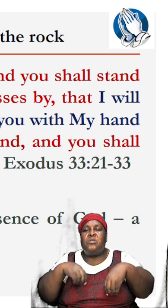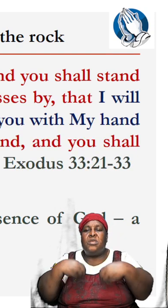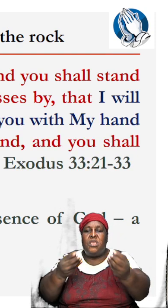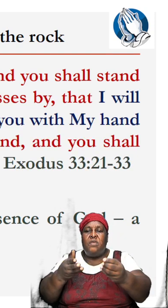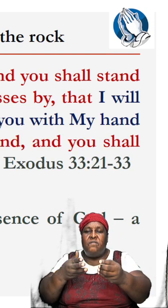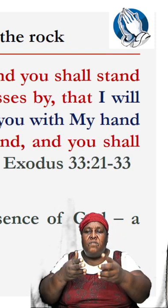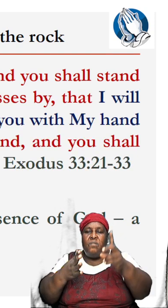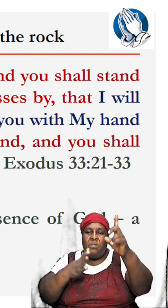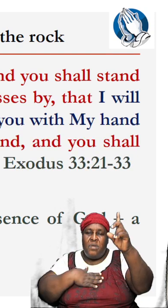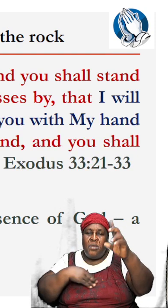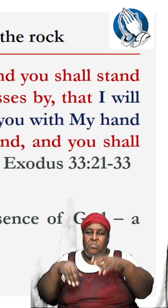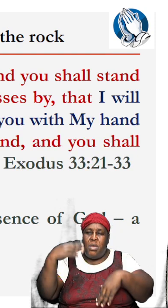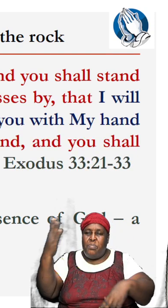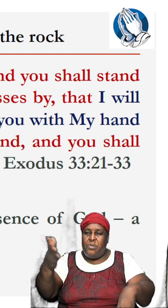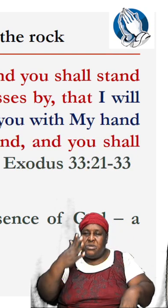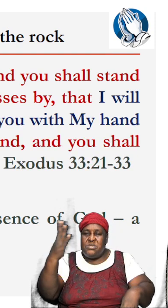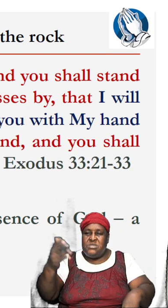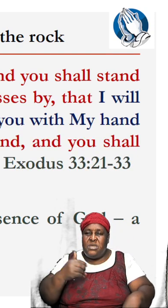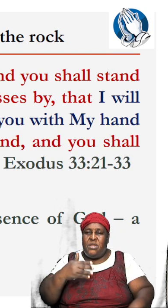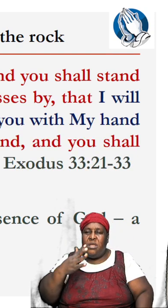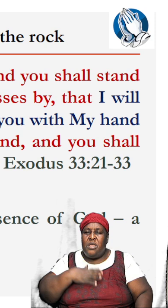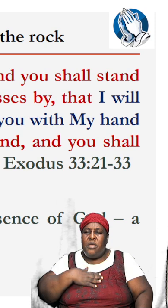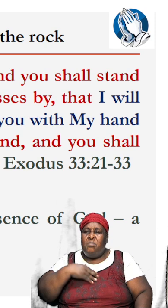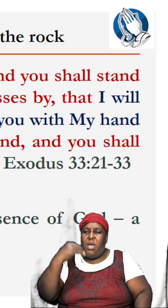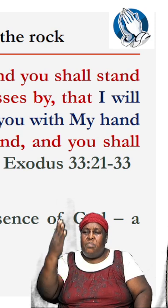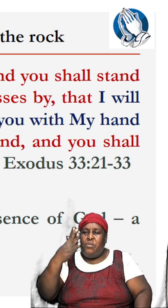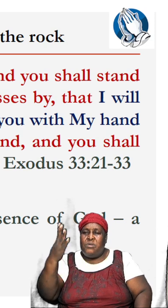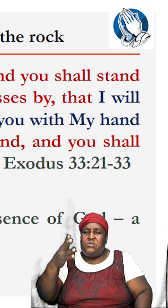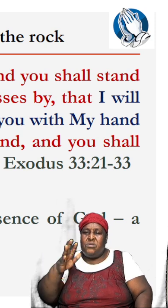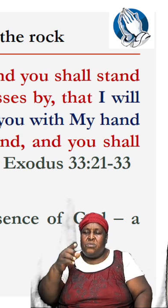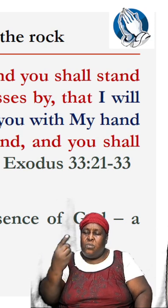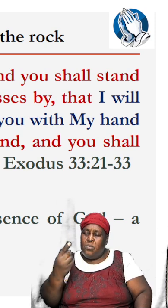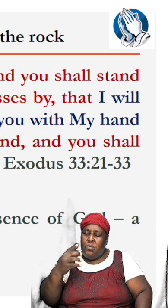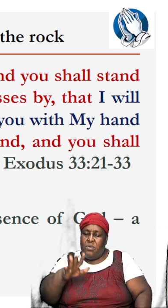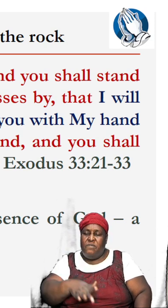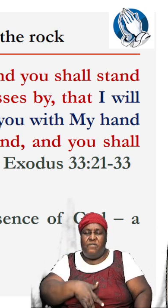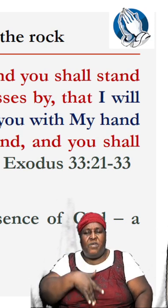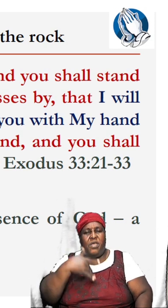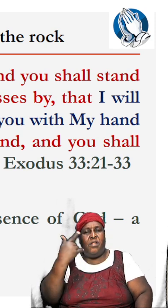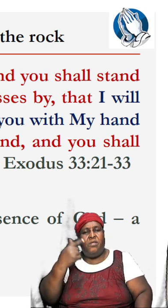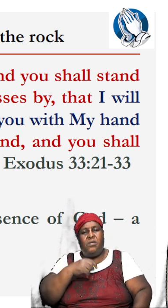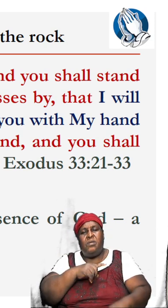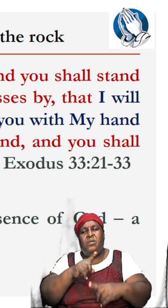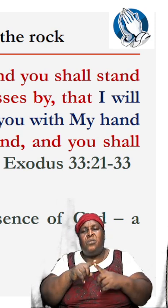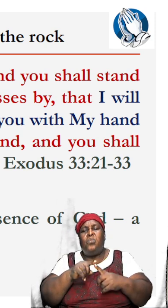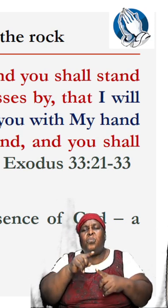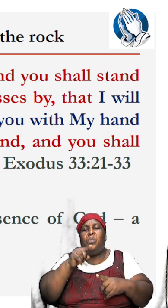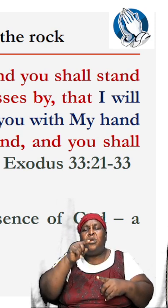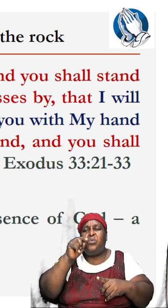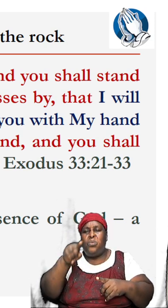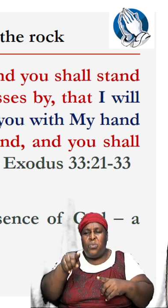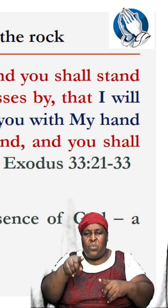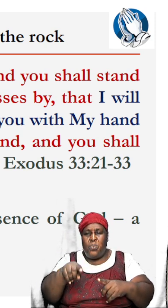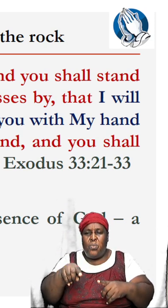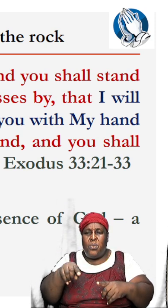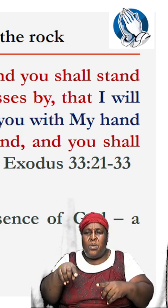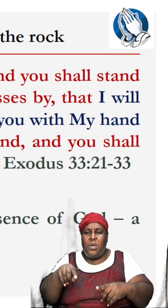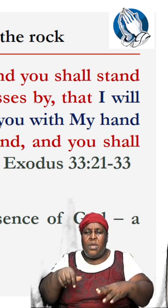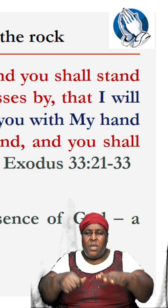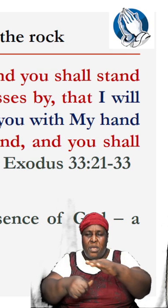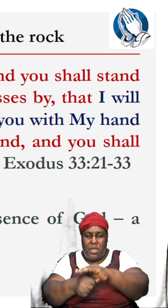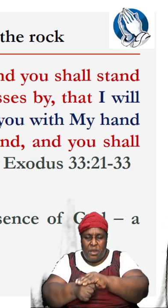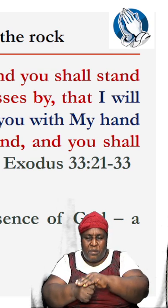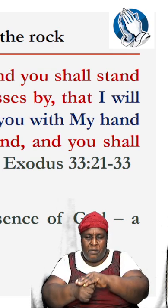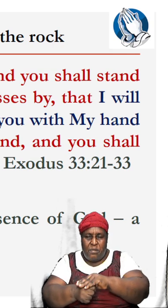presence. But my presence can only be felt when you are hid inside of a